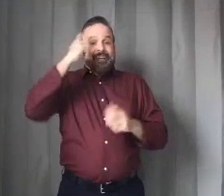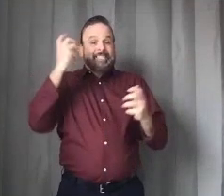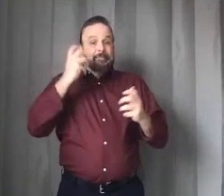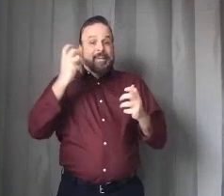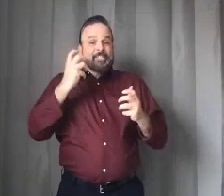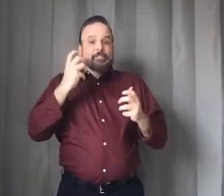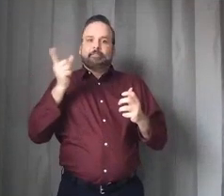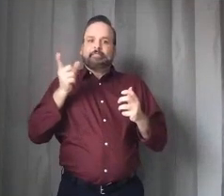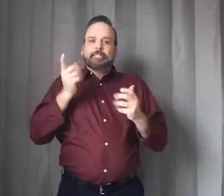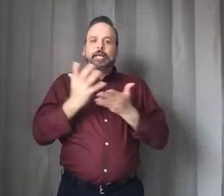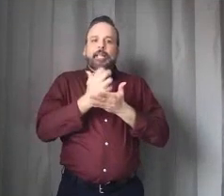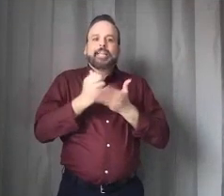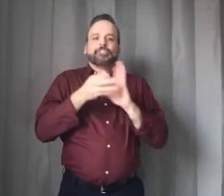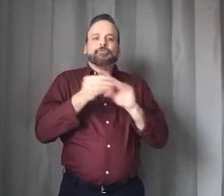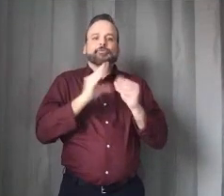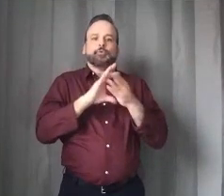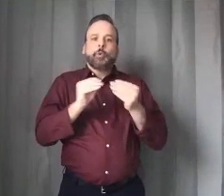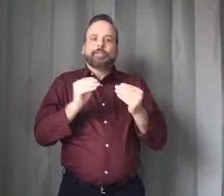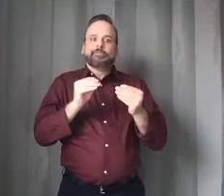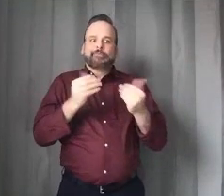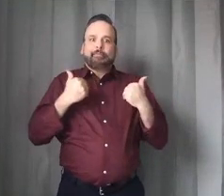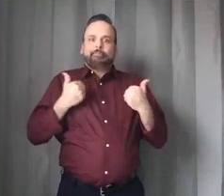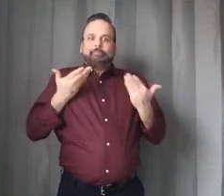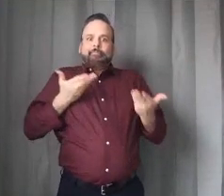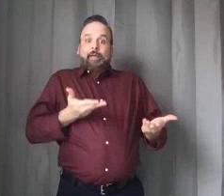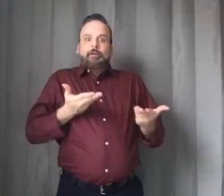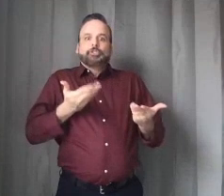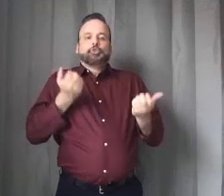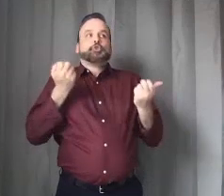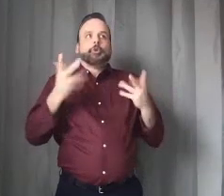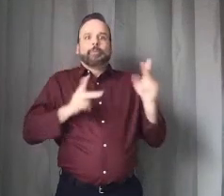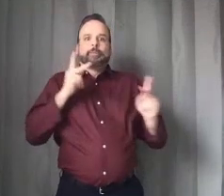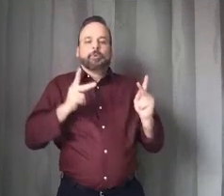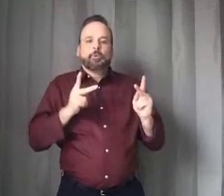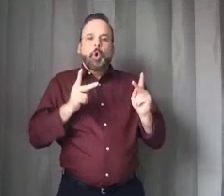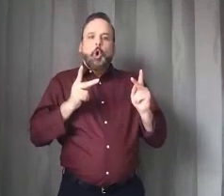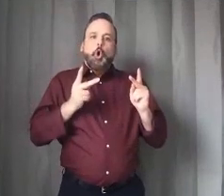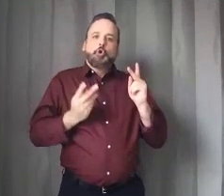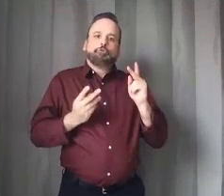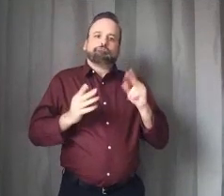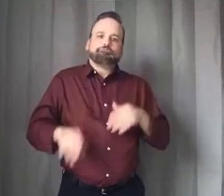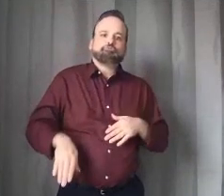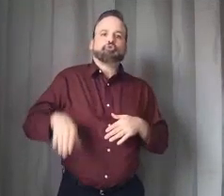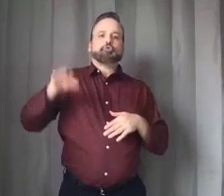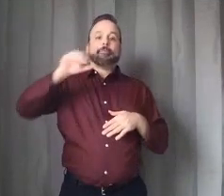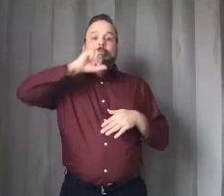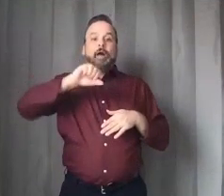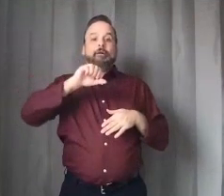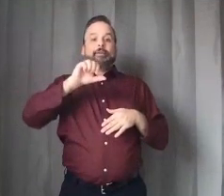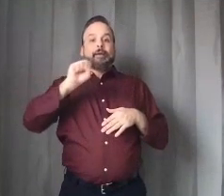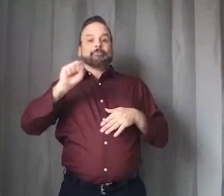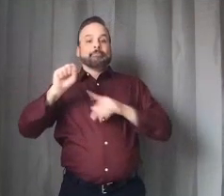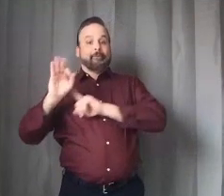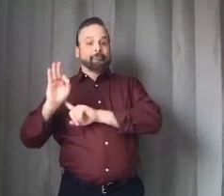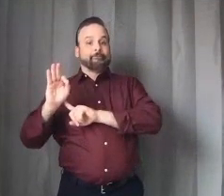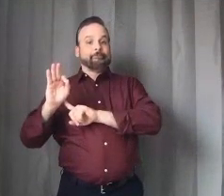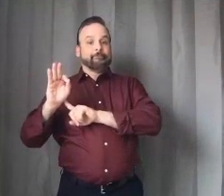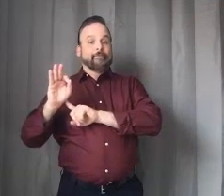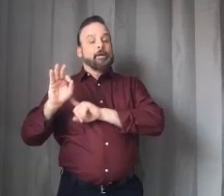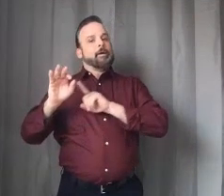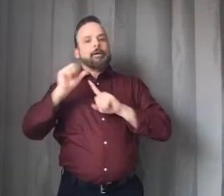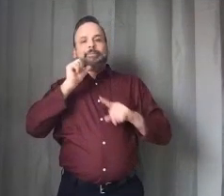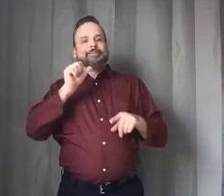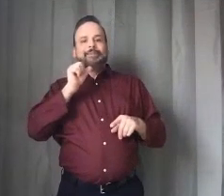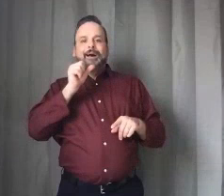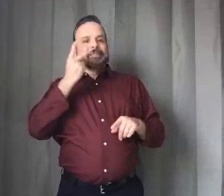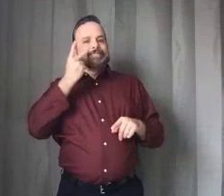anthology exists because so many of us, I think, grew up loving SFF, but not seeing ourselves. Possibly, I don't know